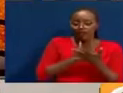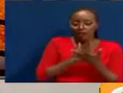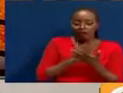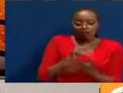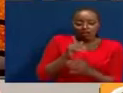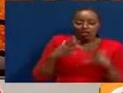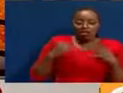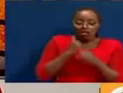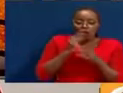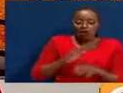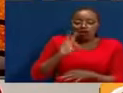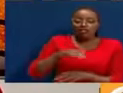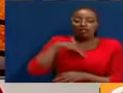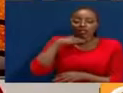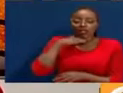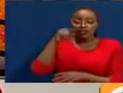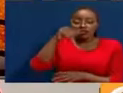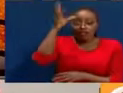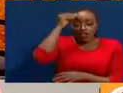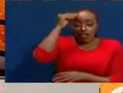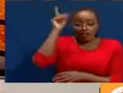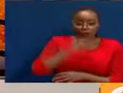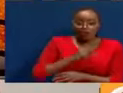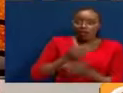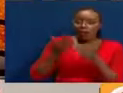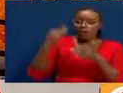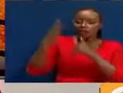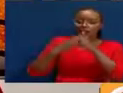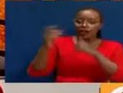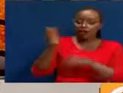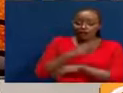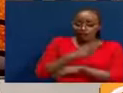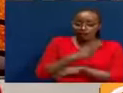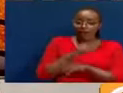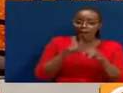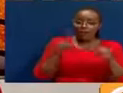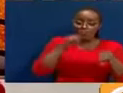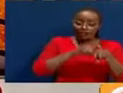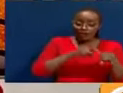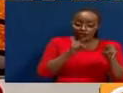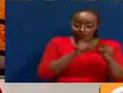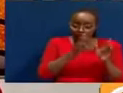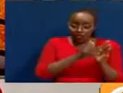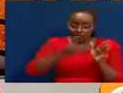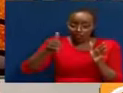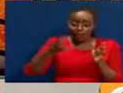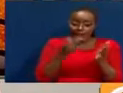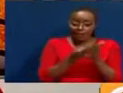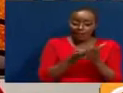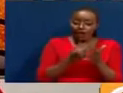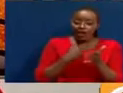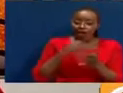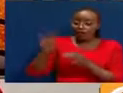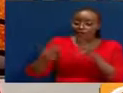their lives. That I have learned these past 9 months. Yet during that period, money has